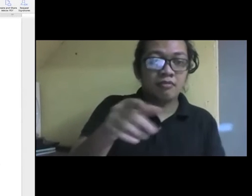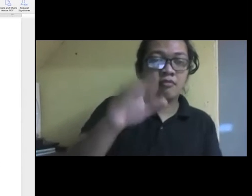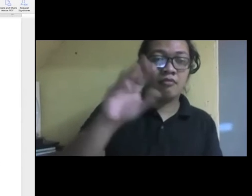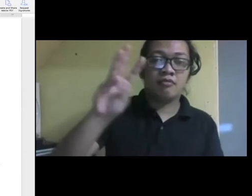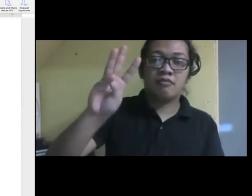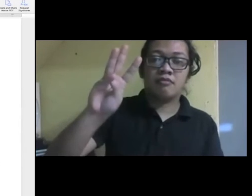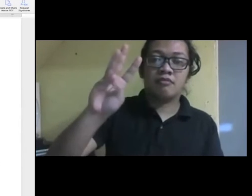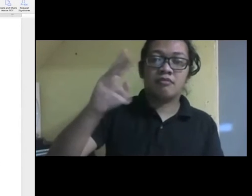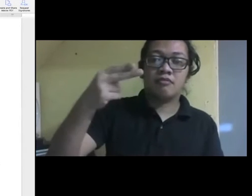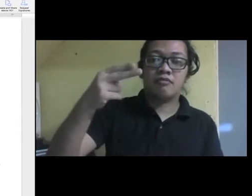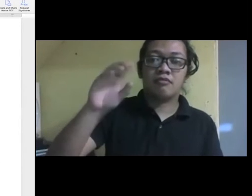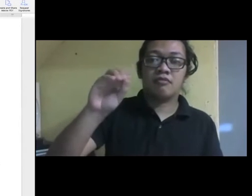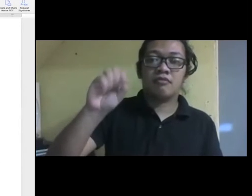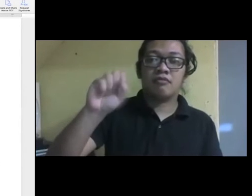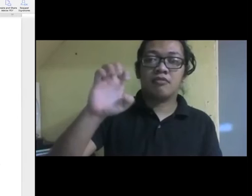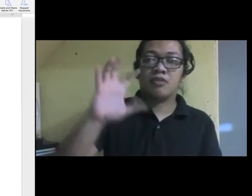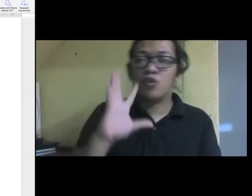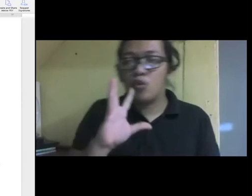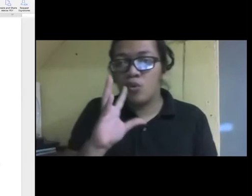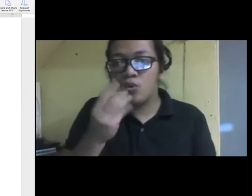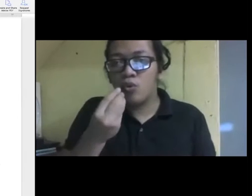Which of two?